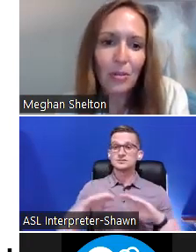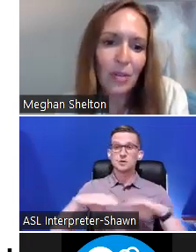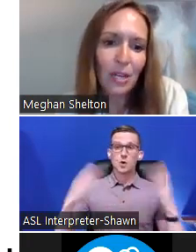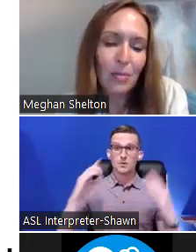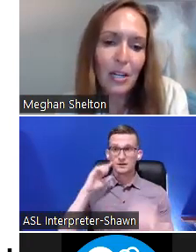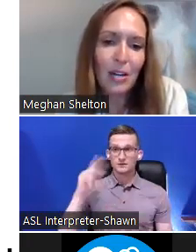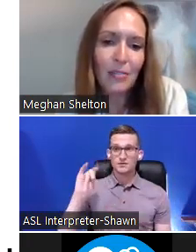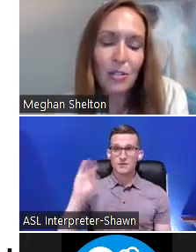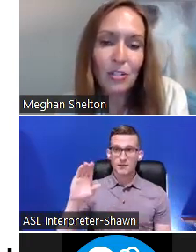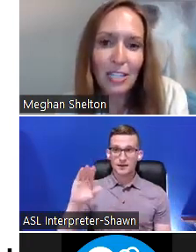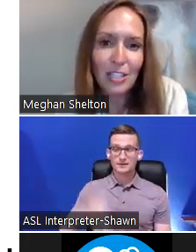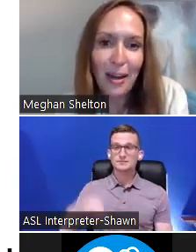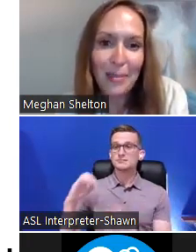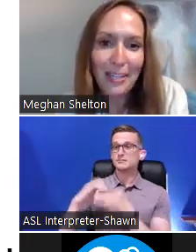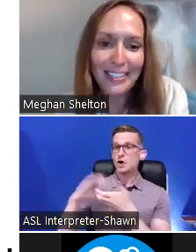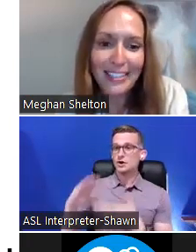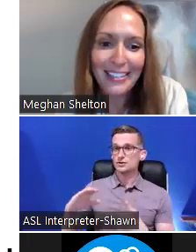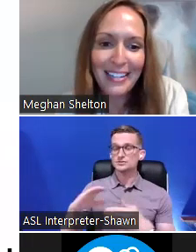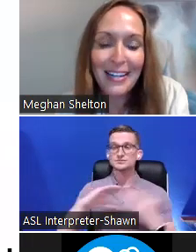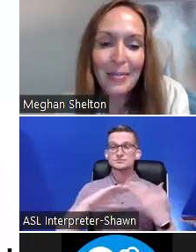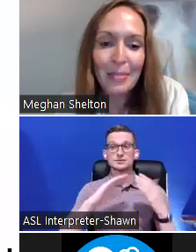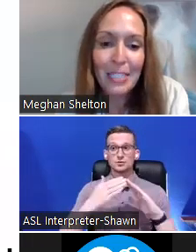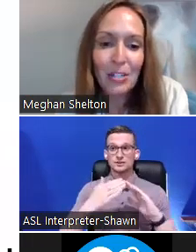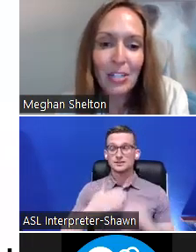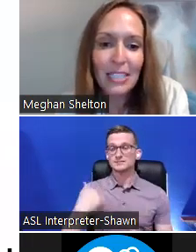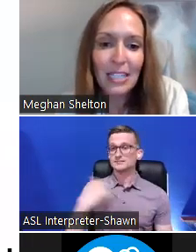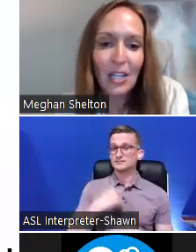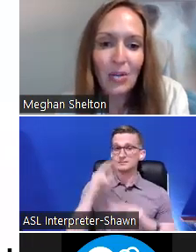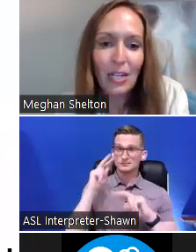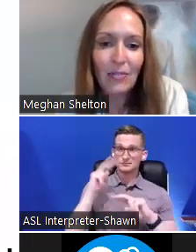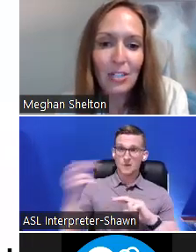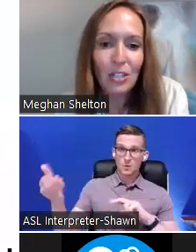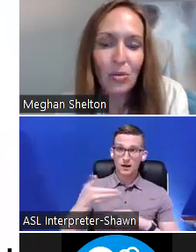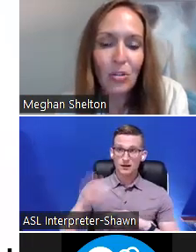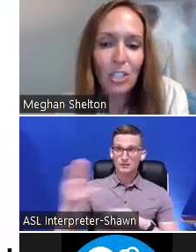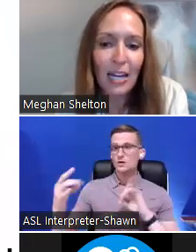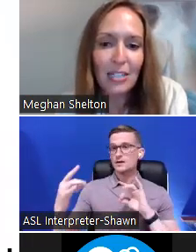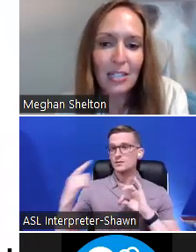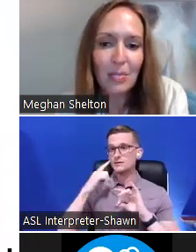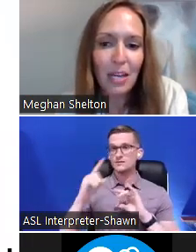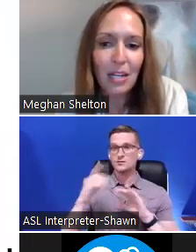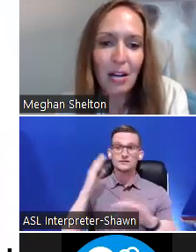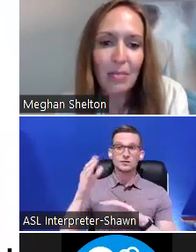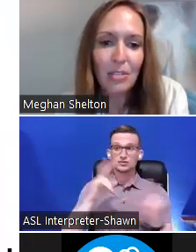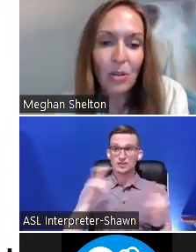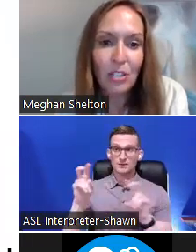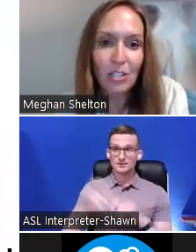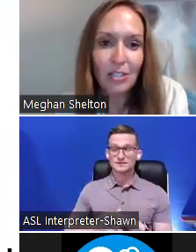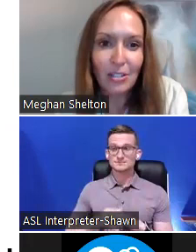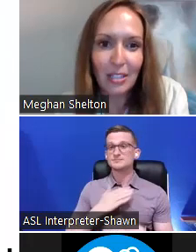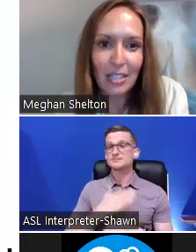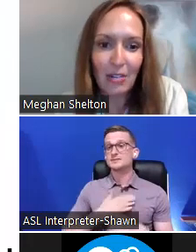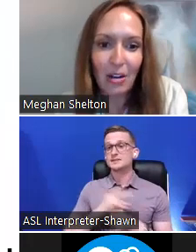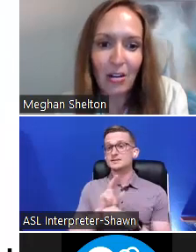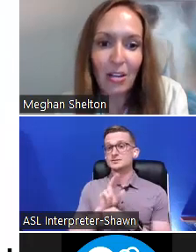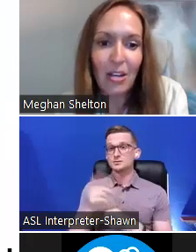welcome your input on future session topics. Please utilize the Q&A feature or chat to submit any comments or questions